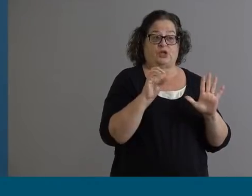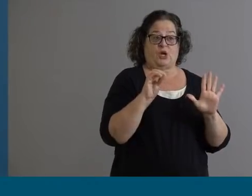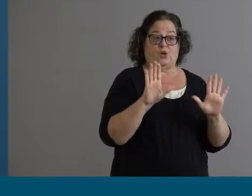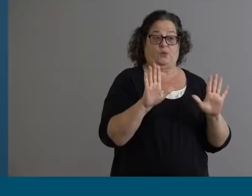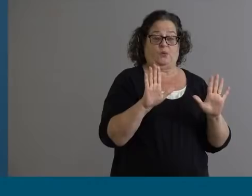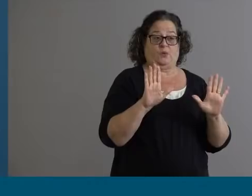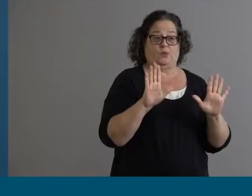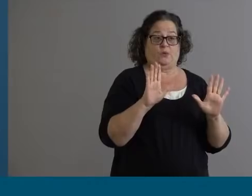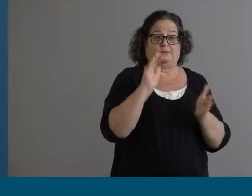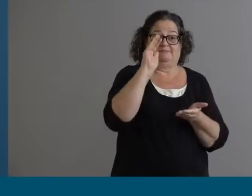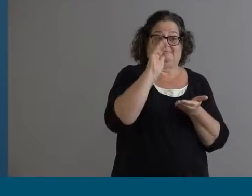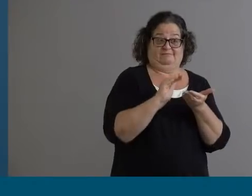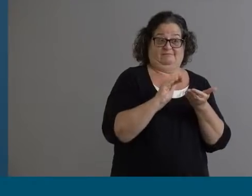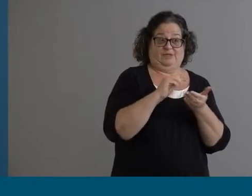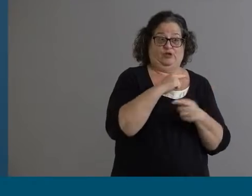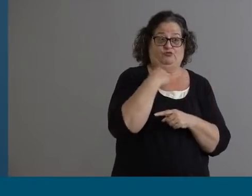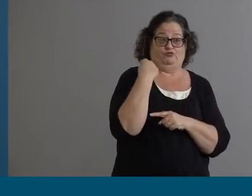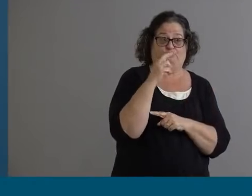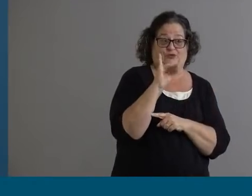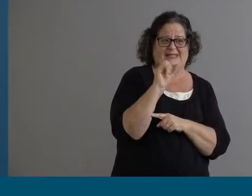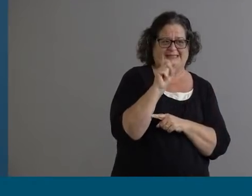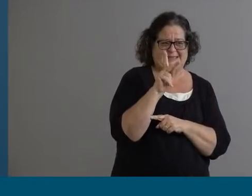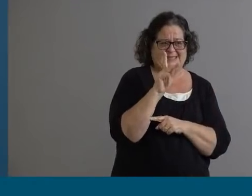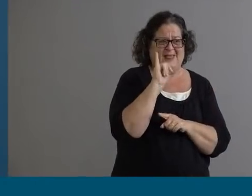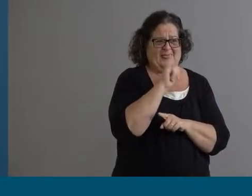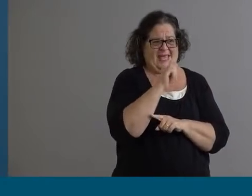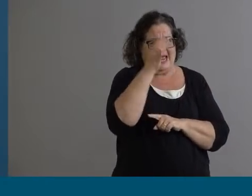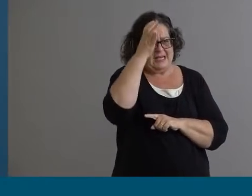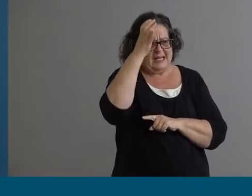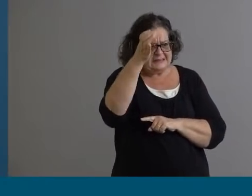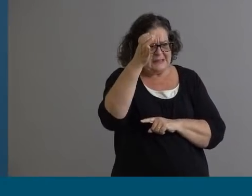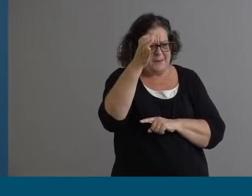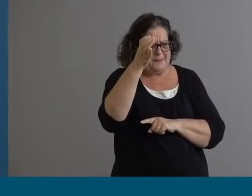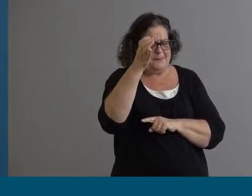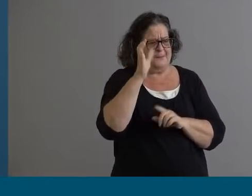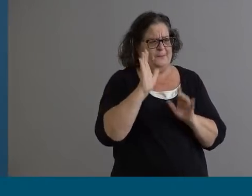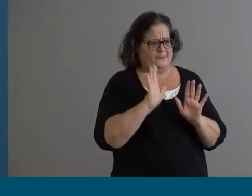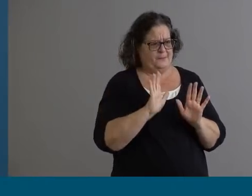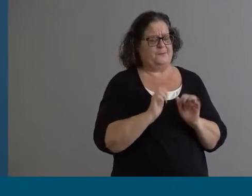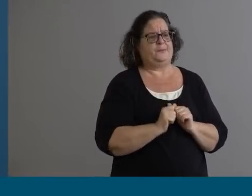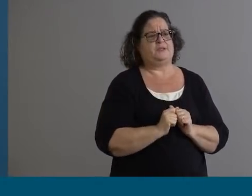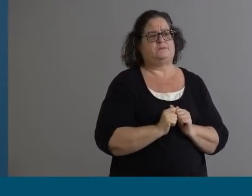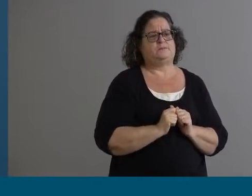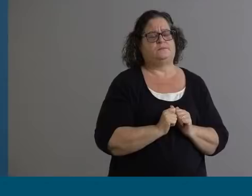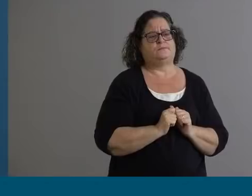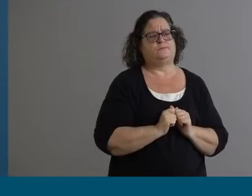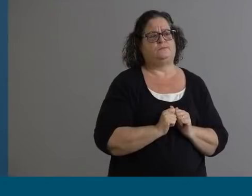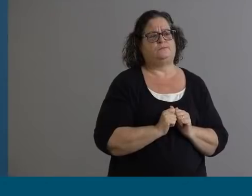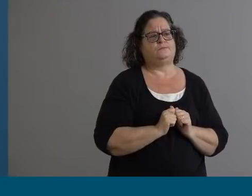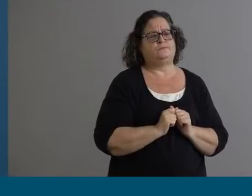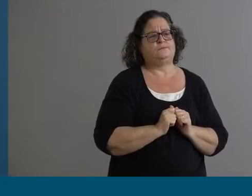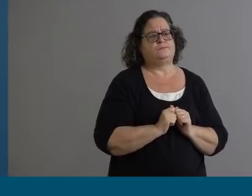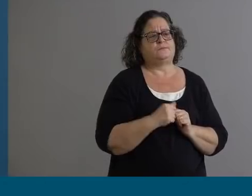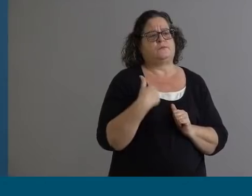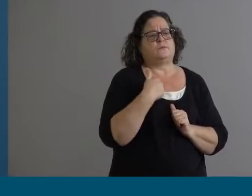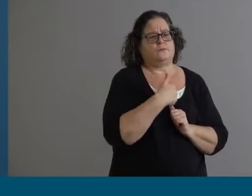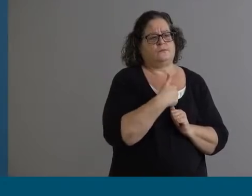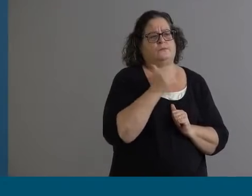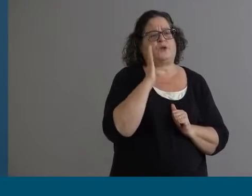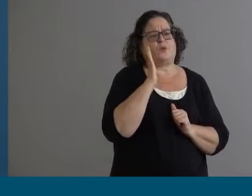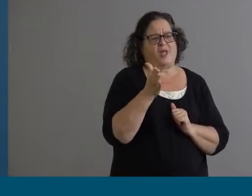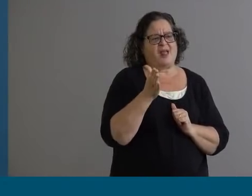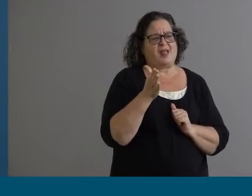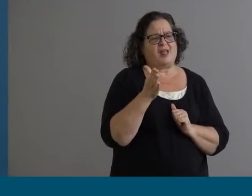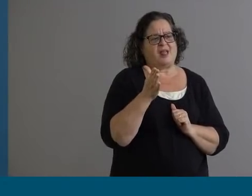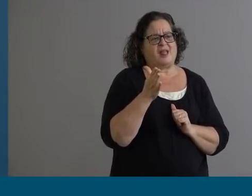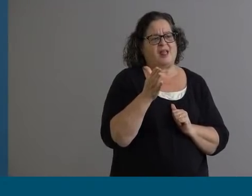of risk reduction, we are going to continue strengthening guidance in the state of Arizona. I